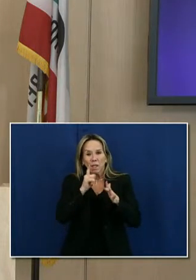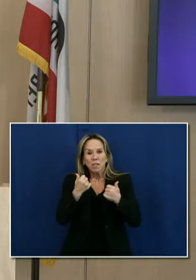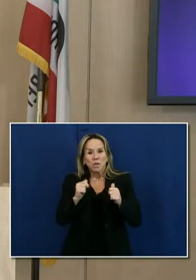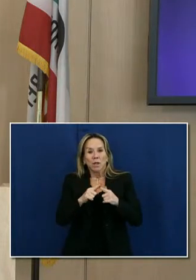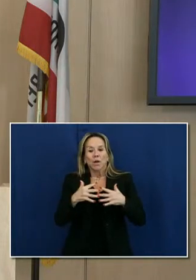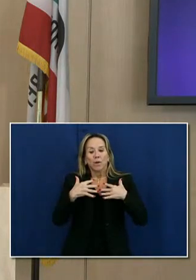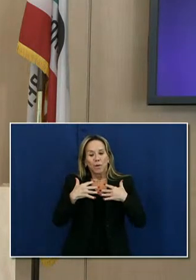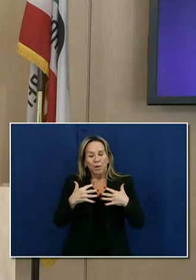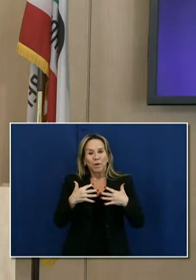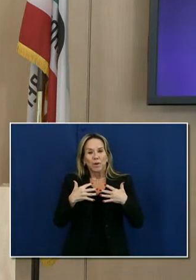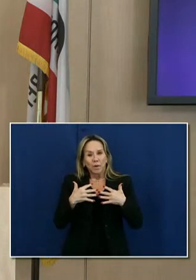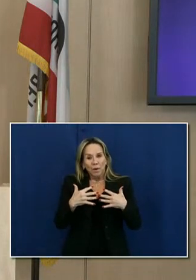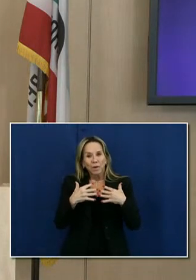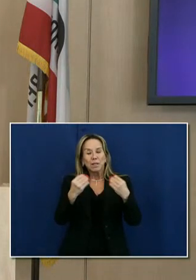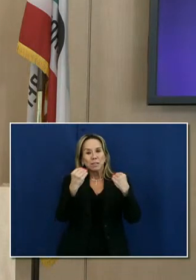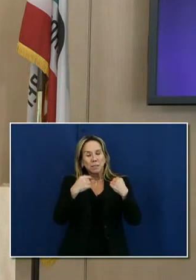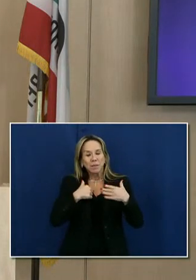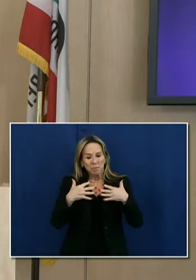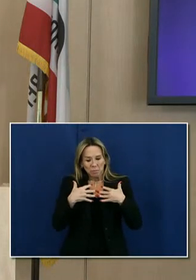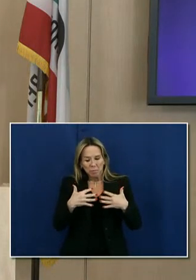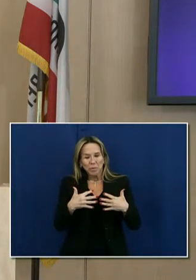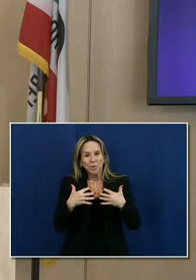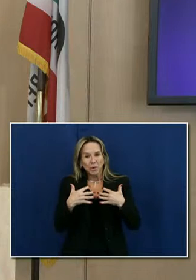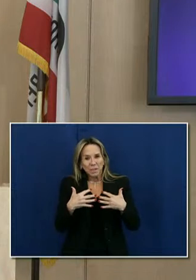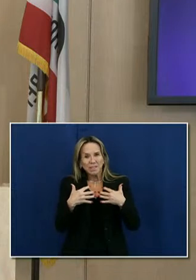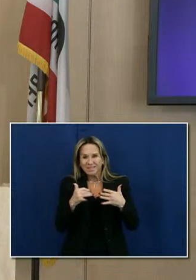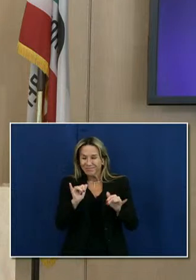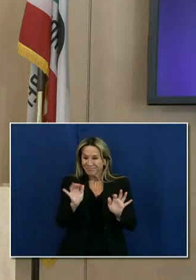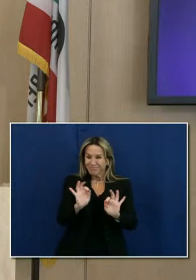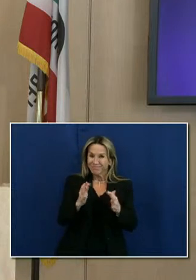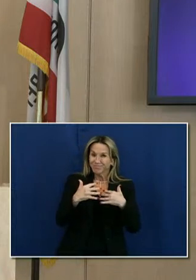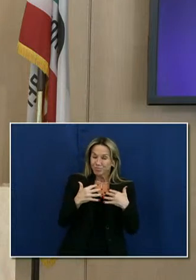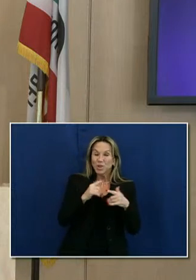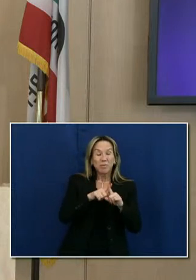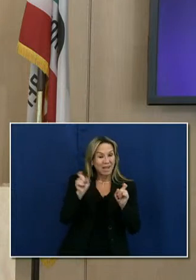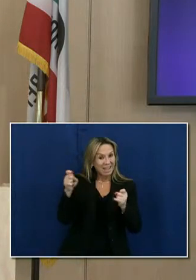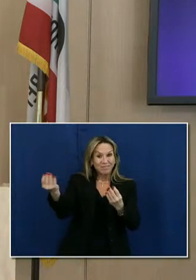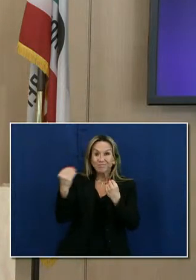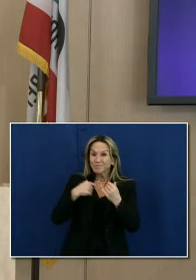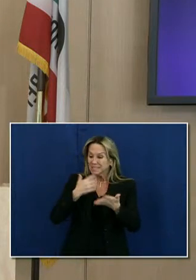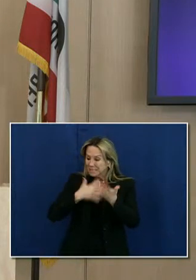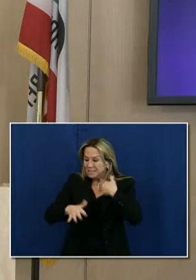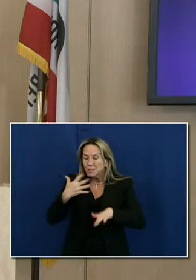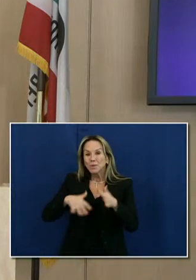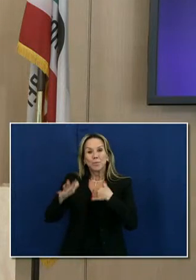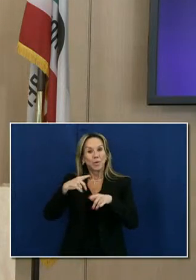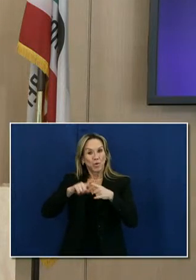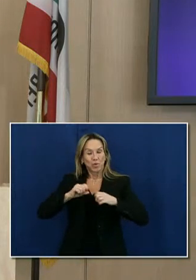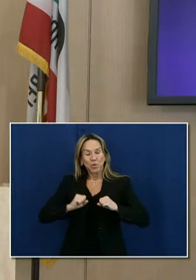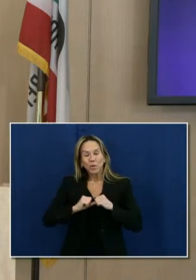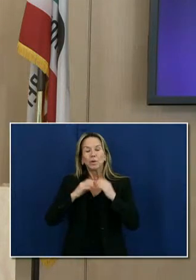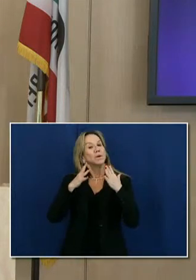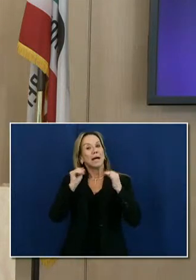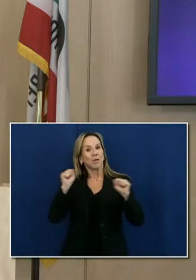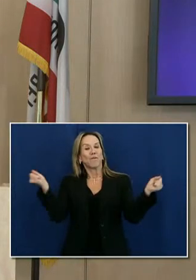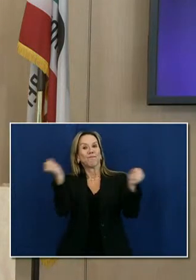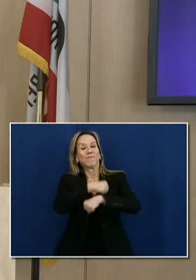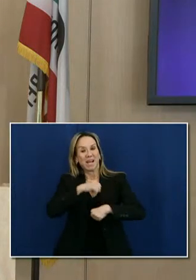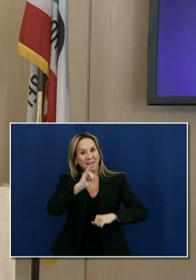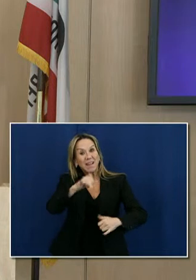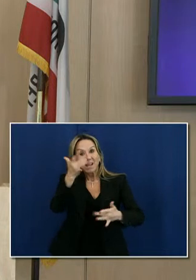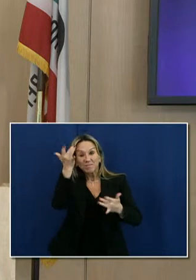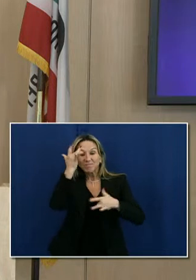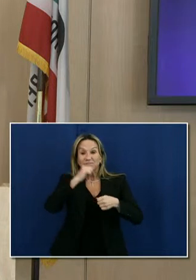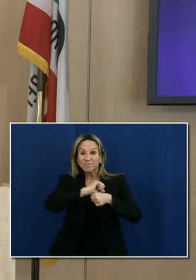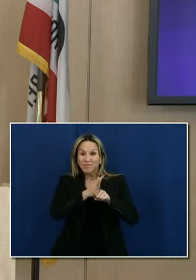metabolizing for me so that my body could take every ounce of energy I had and fight the virus. And by the grace of God and the